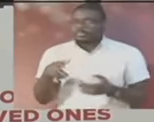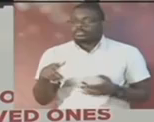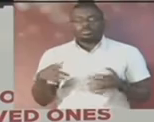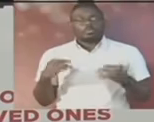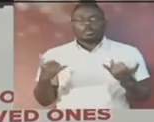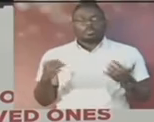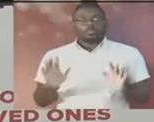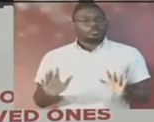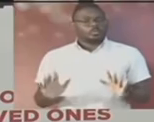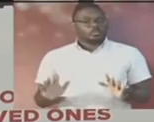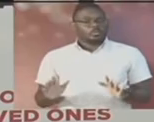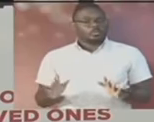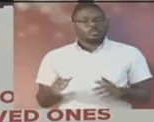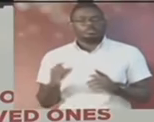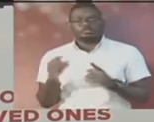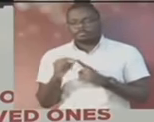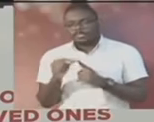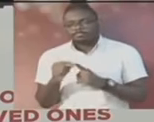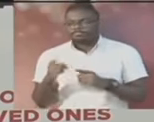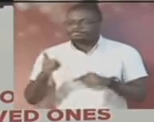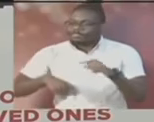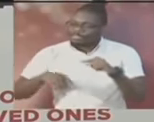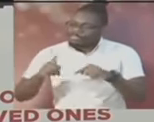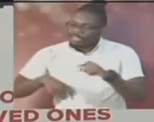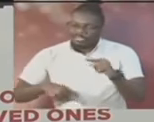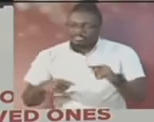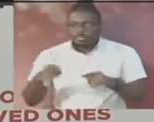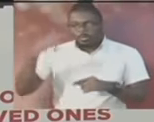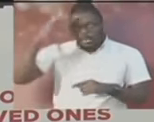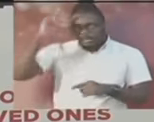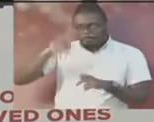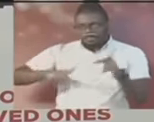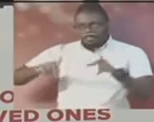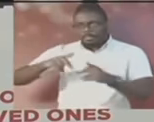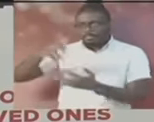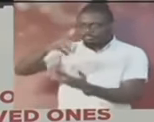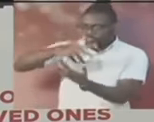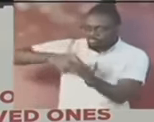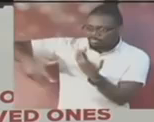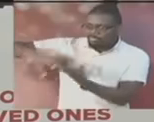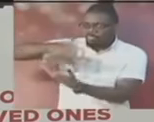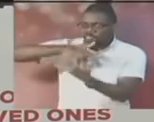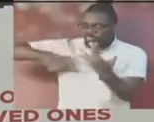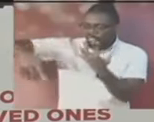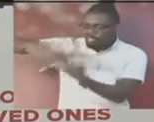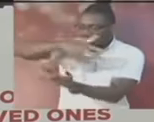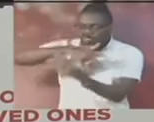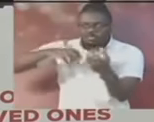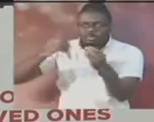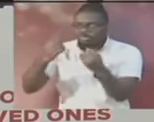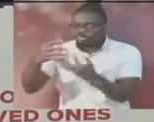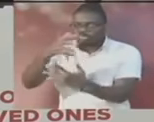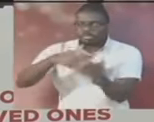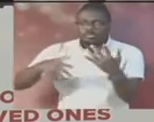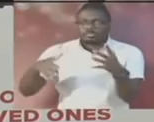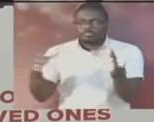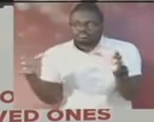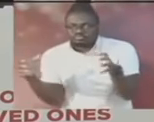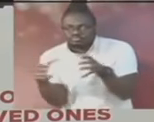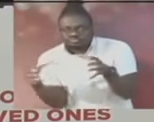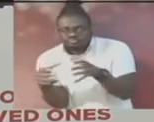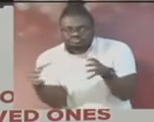public health. Because the mixing of persons, the commingling of persons, the congregation of persons,